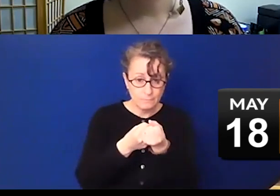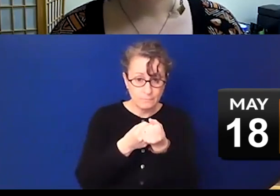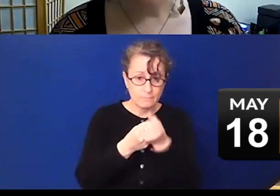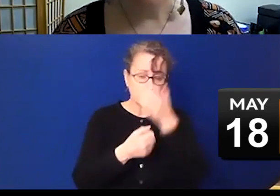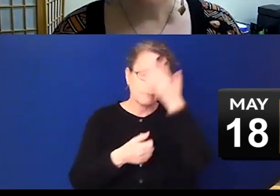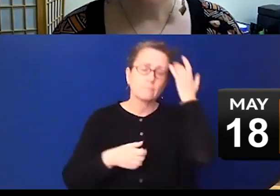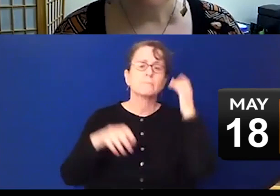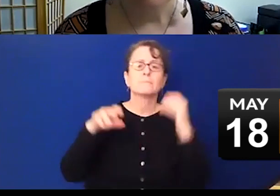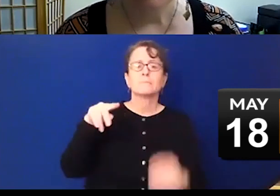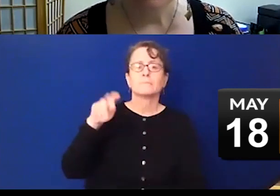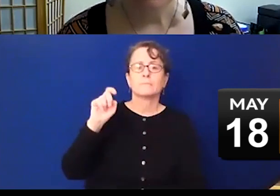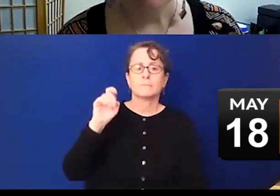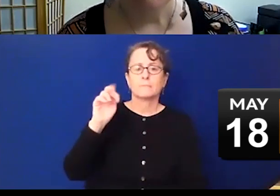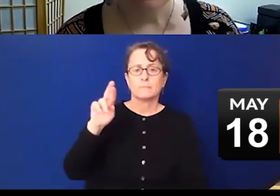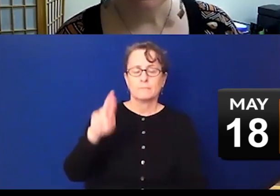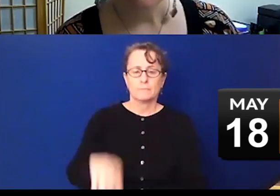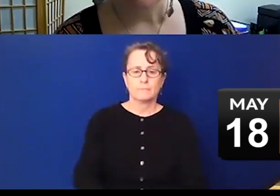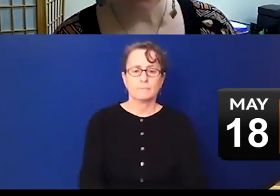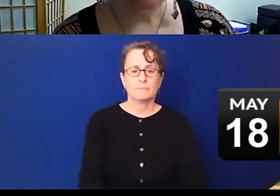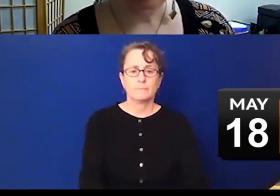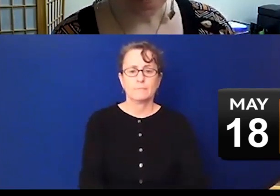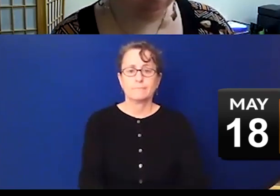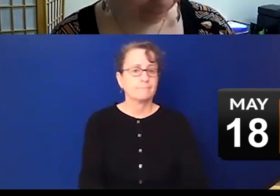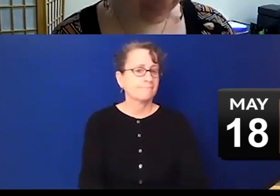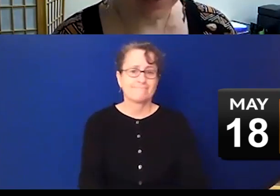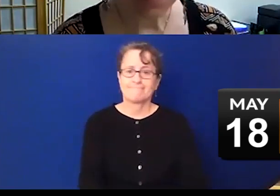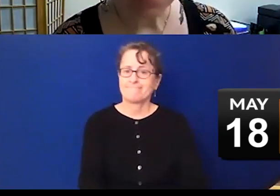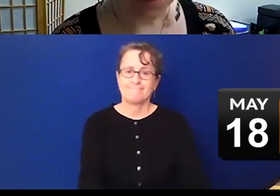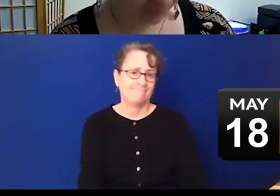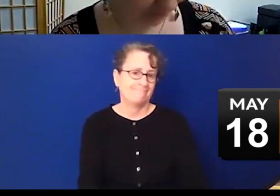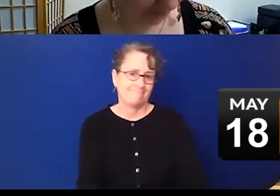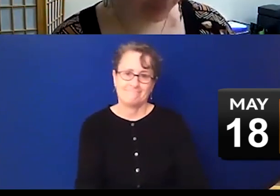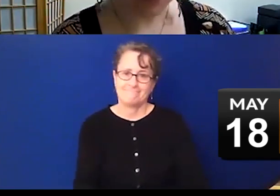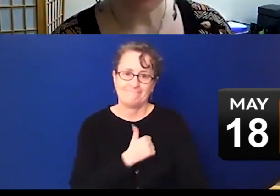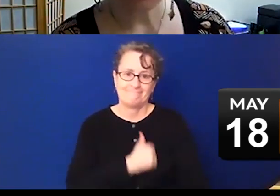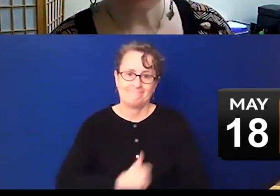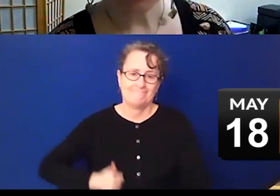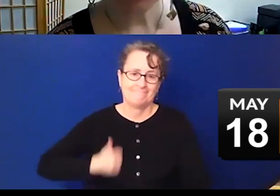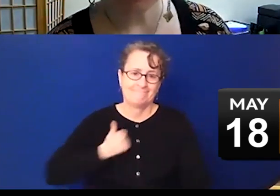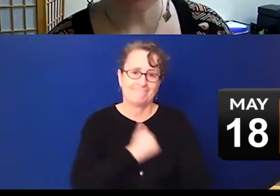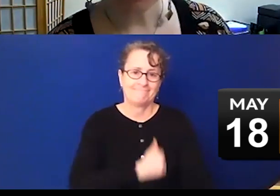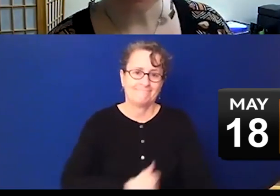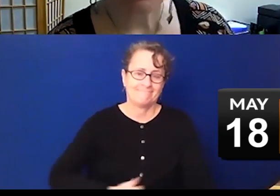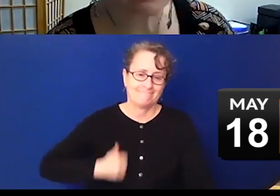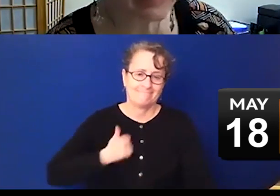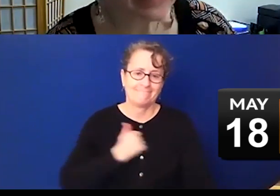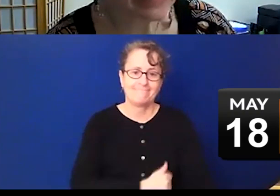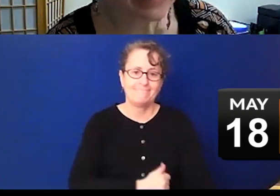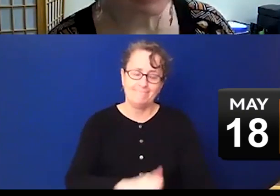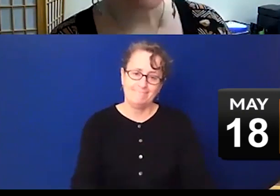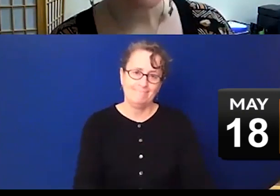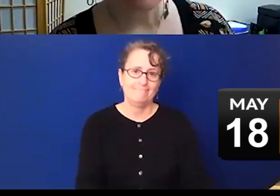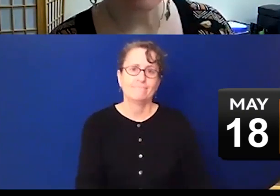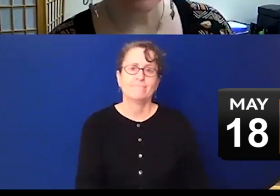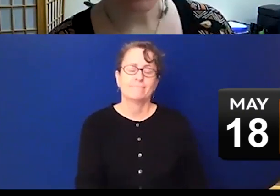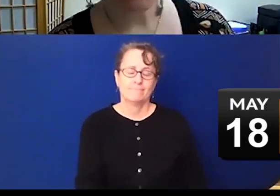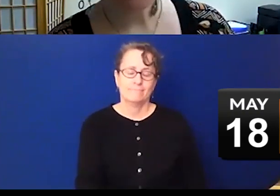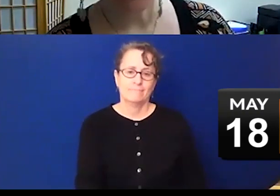Peter? I'm sorry. I begin this comment with, I'm sorry.